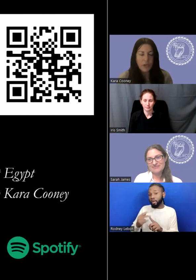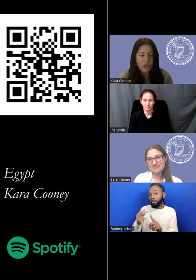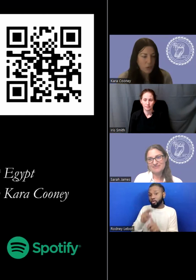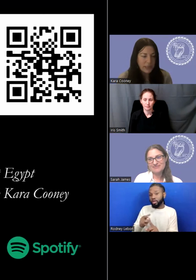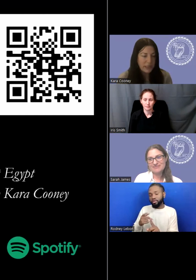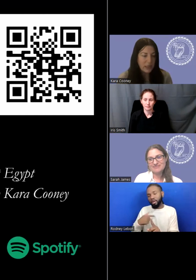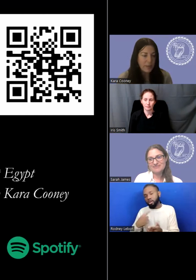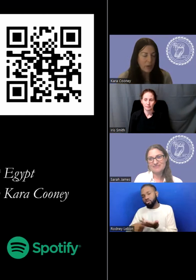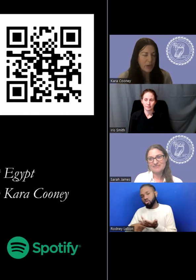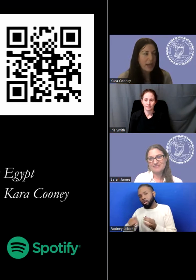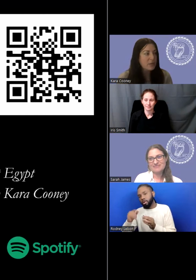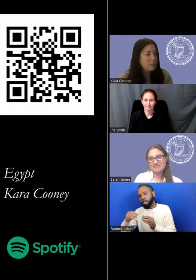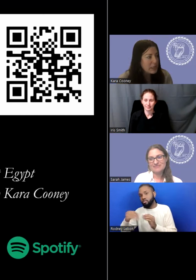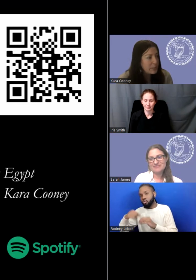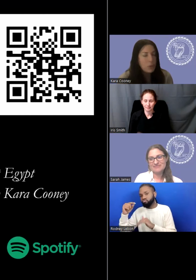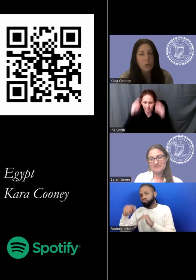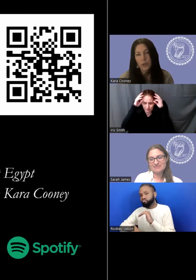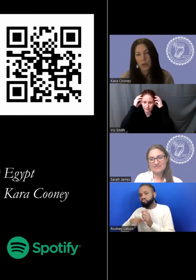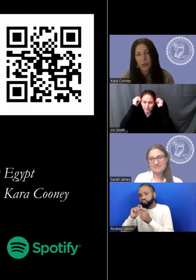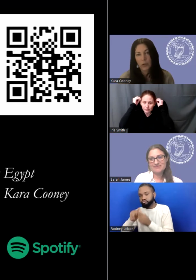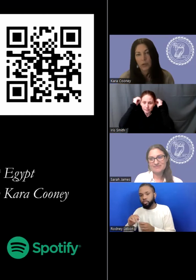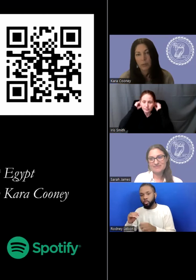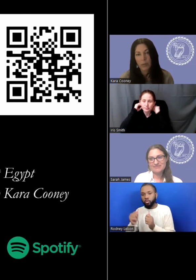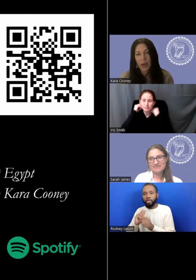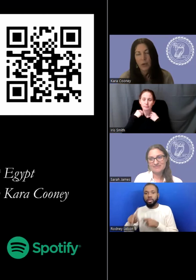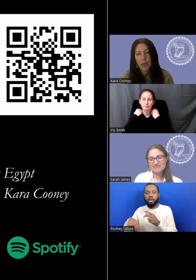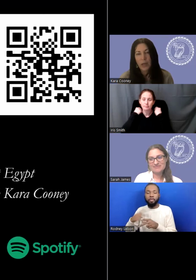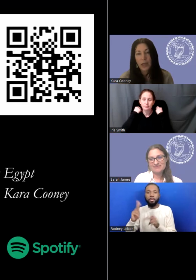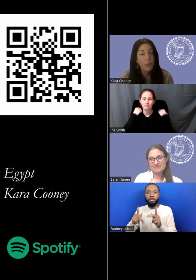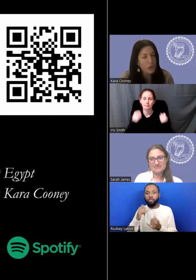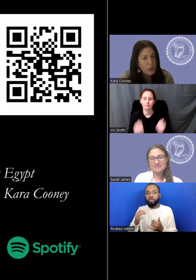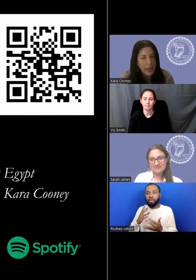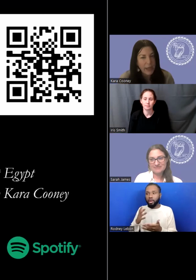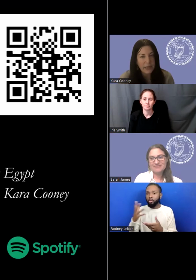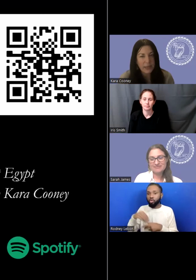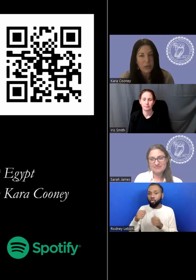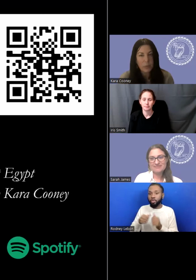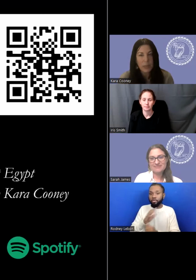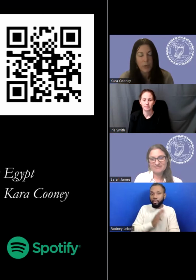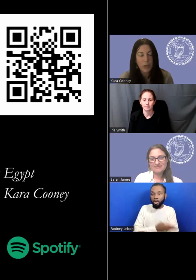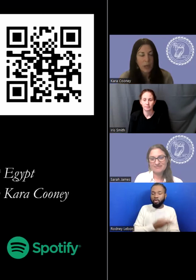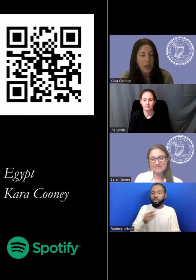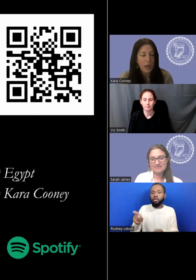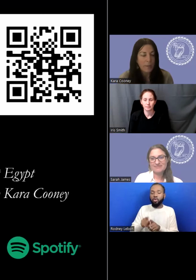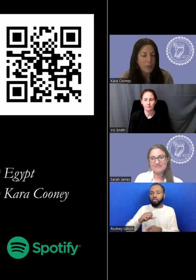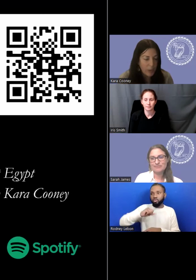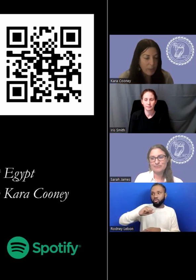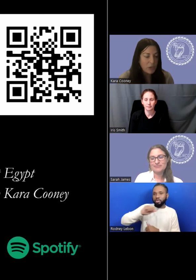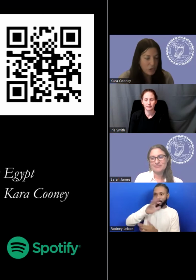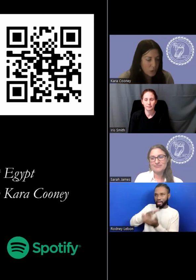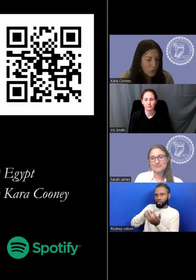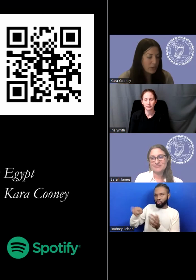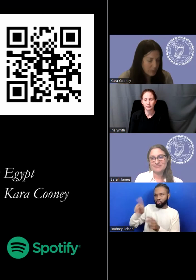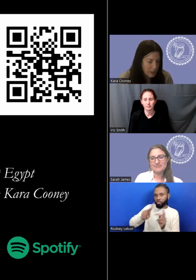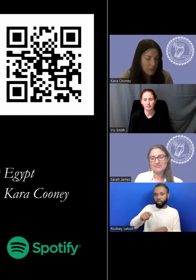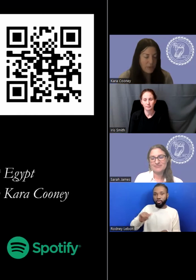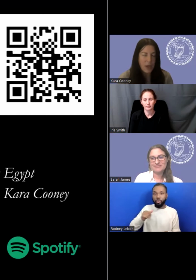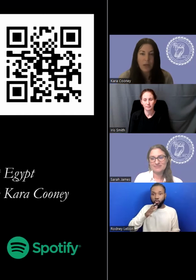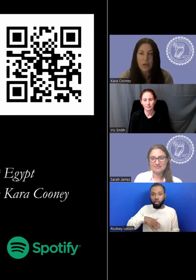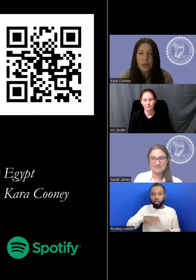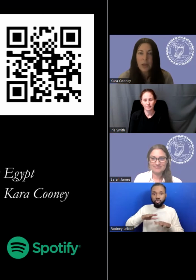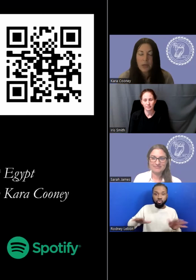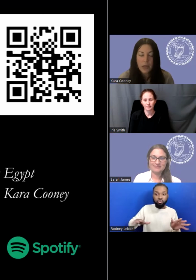in much more detail about the kinds of people who are now included in power and the pushback against those people, women, children, people